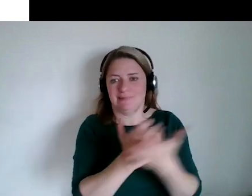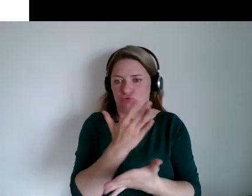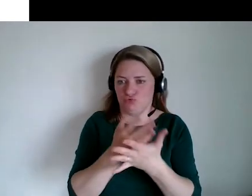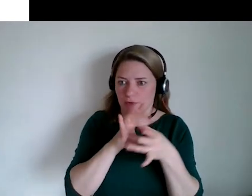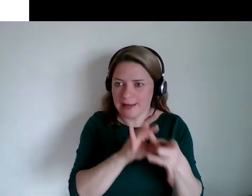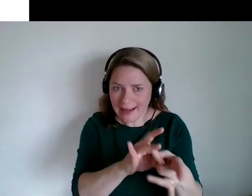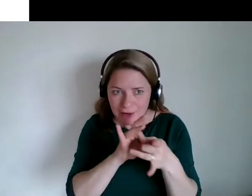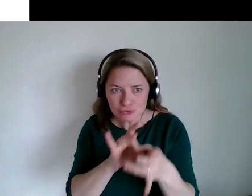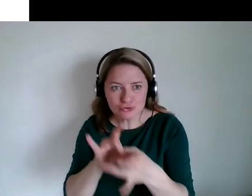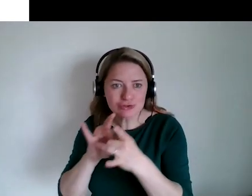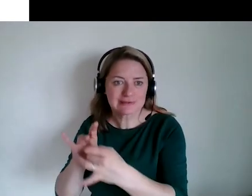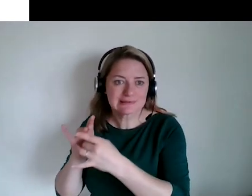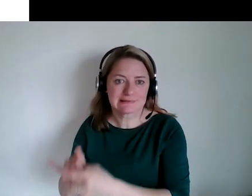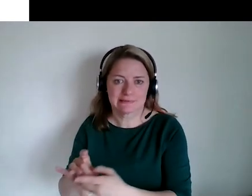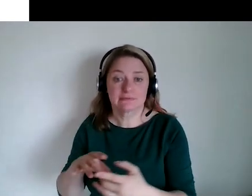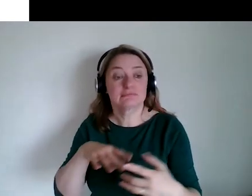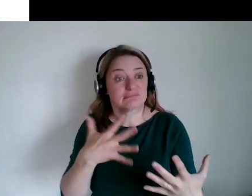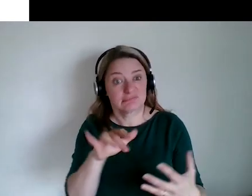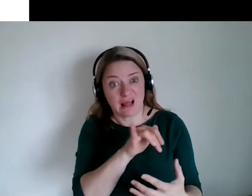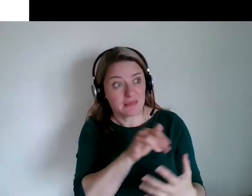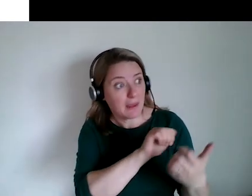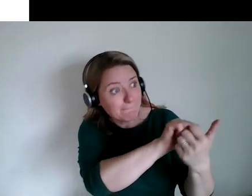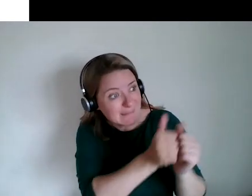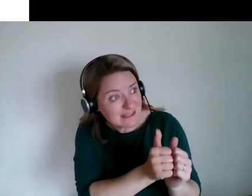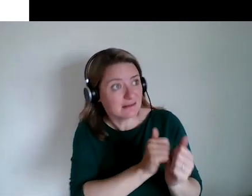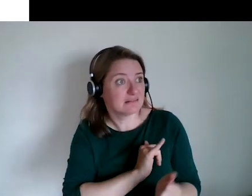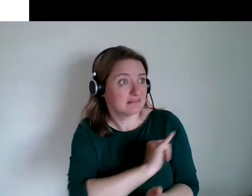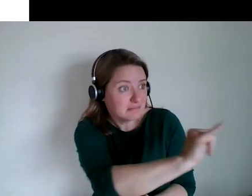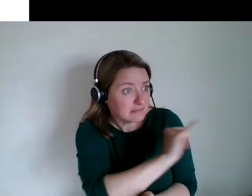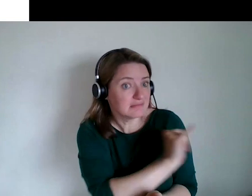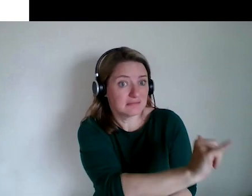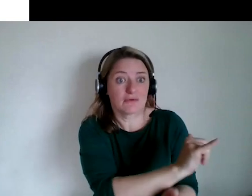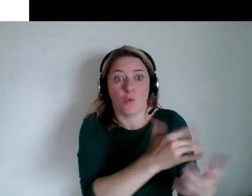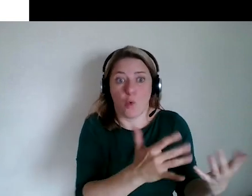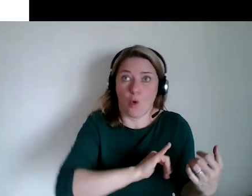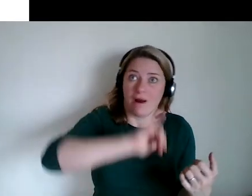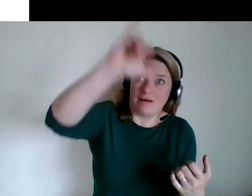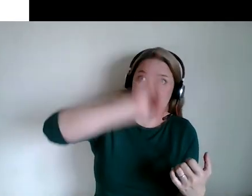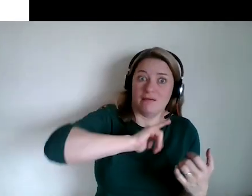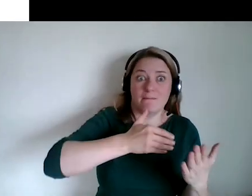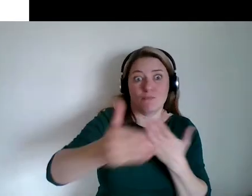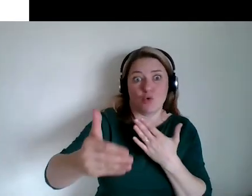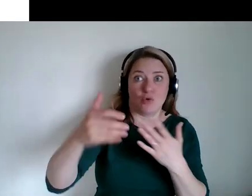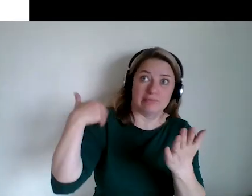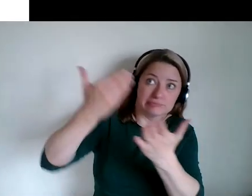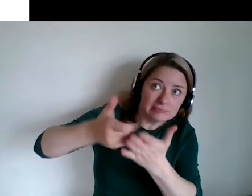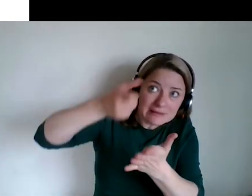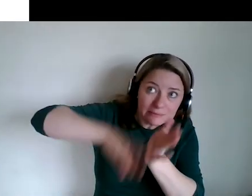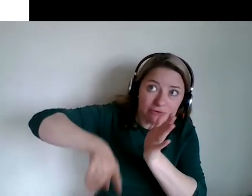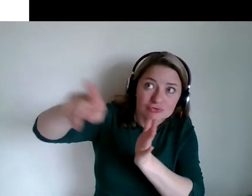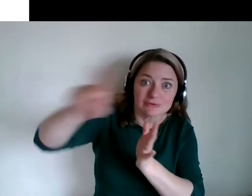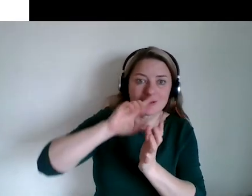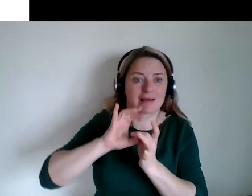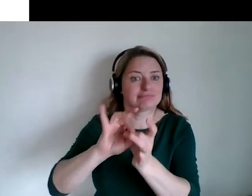peers and junior researchers and more established researchers, and between stakeholders in